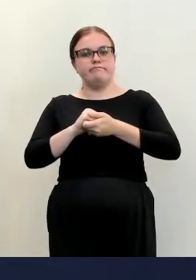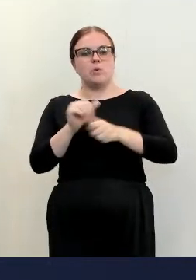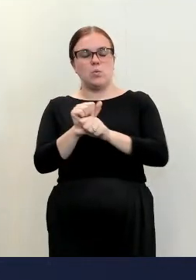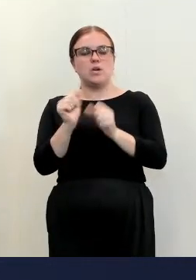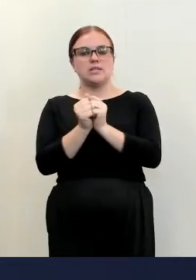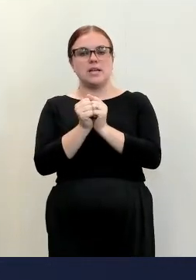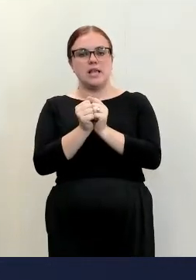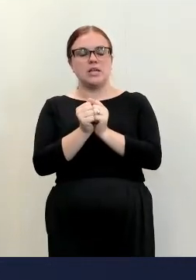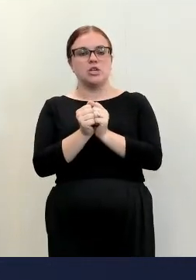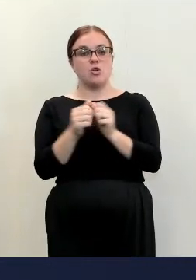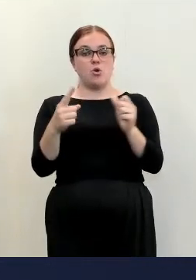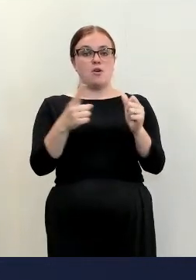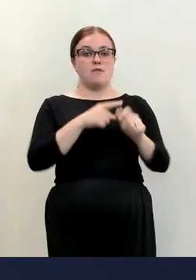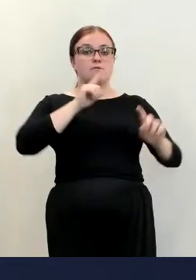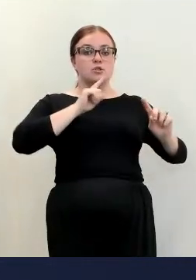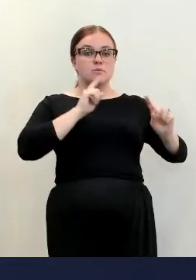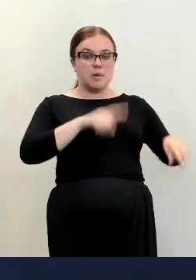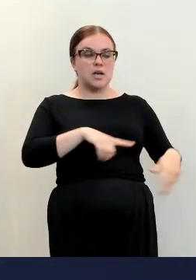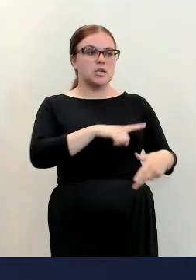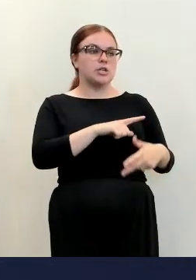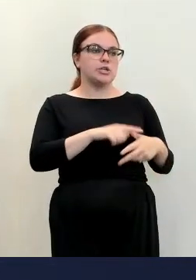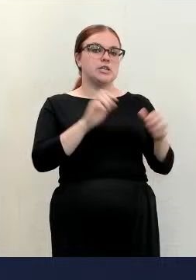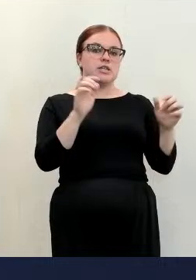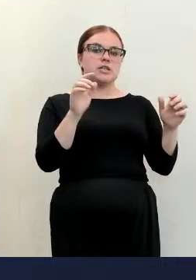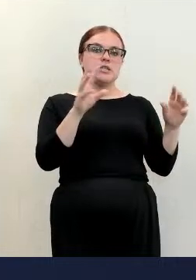first responder group, so ambulance,